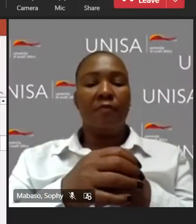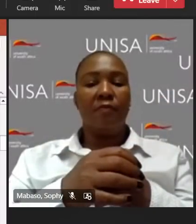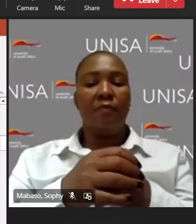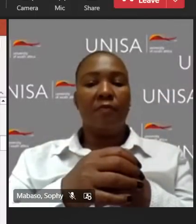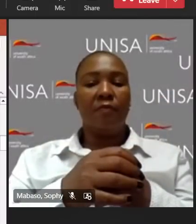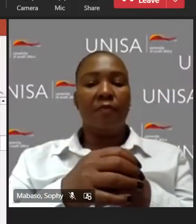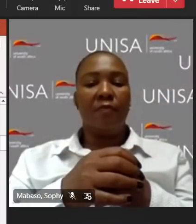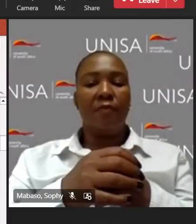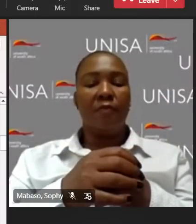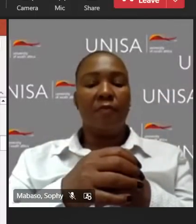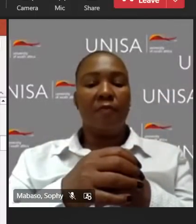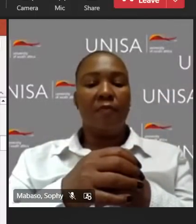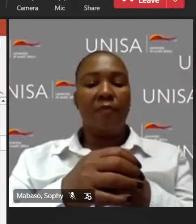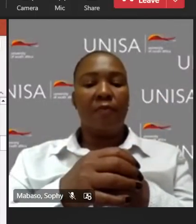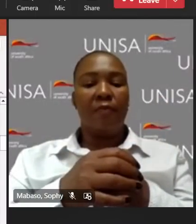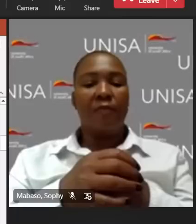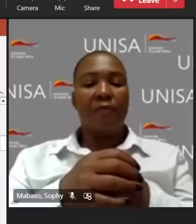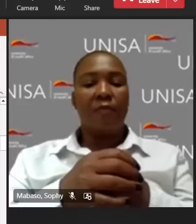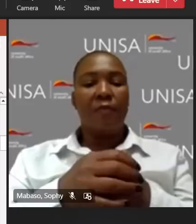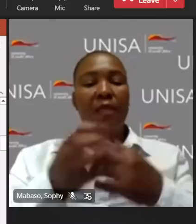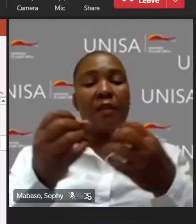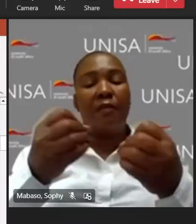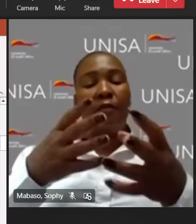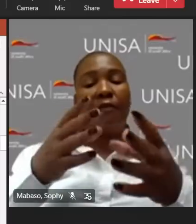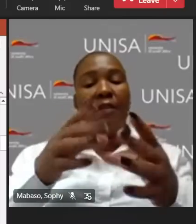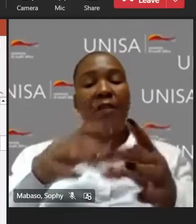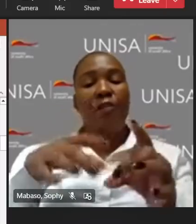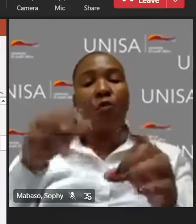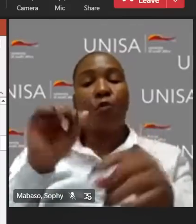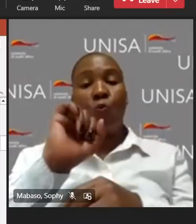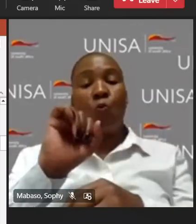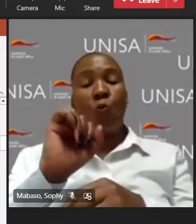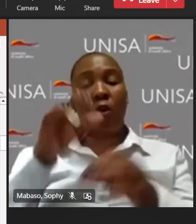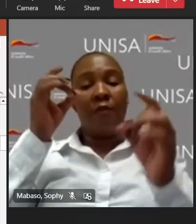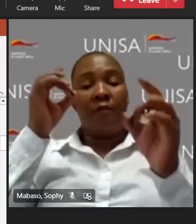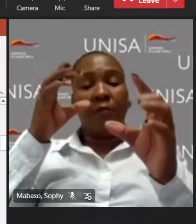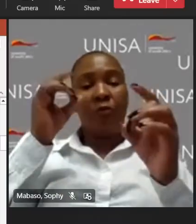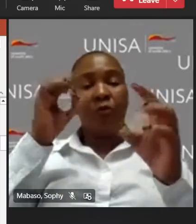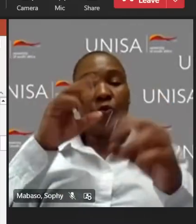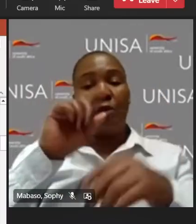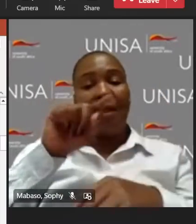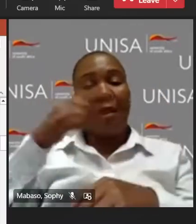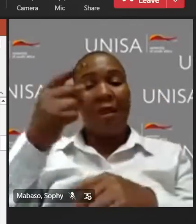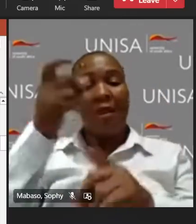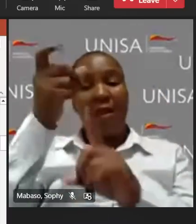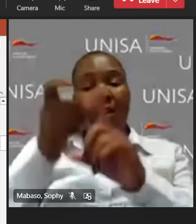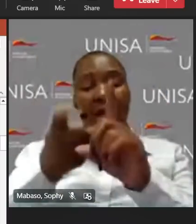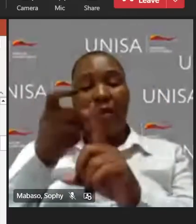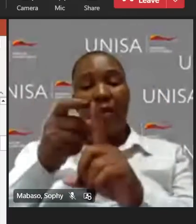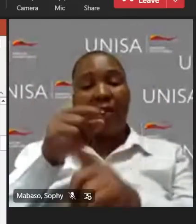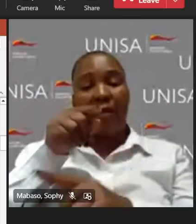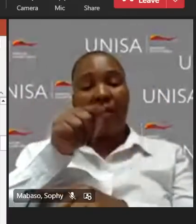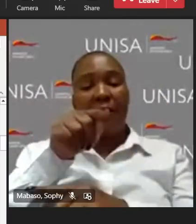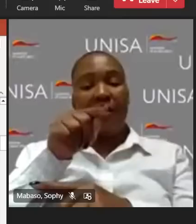giving your details to the third party might actually create